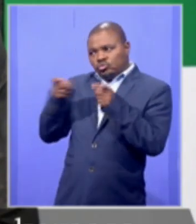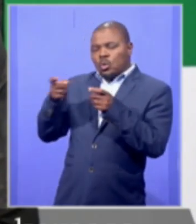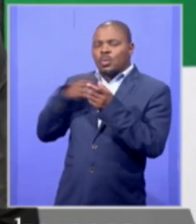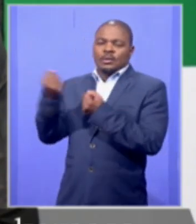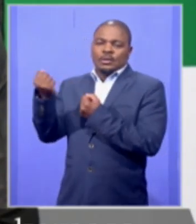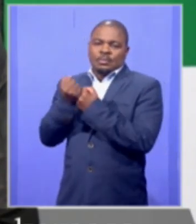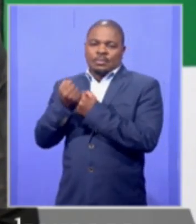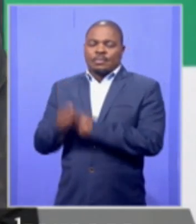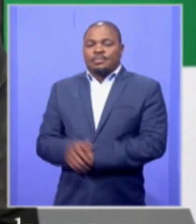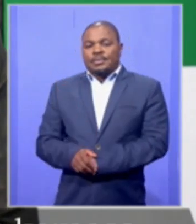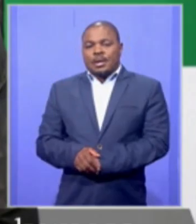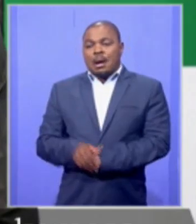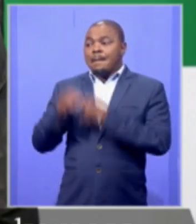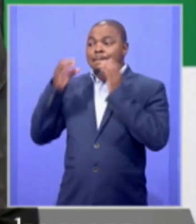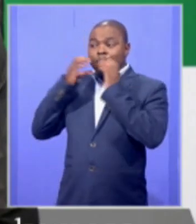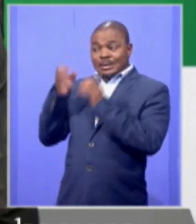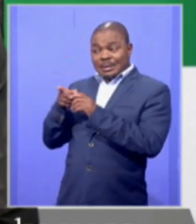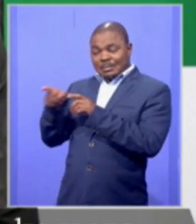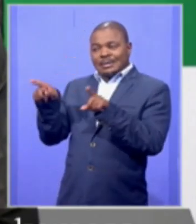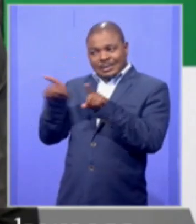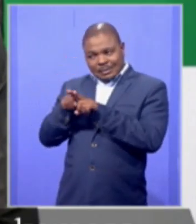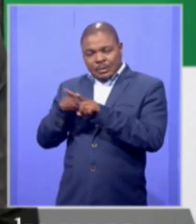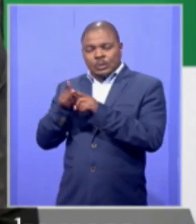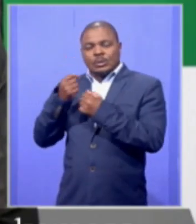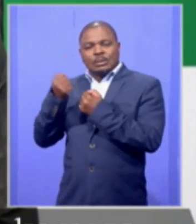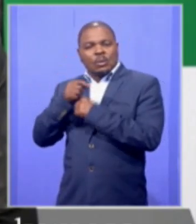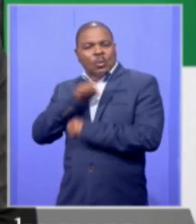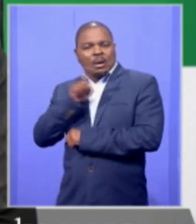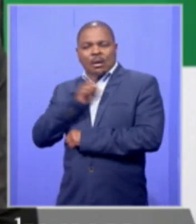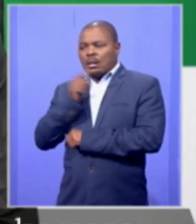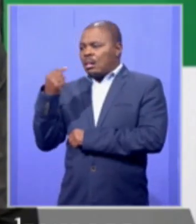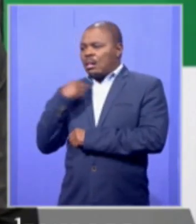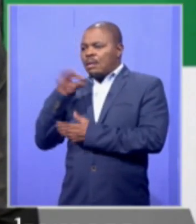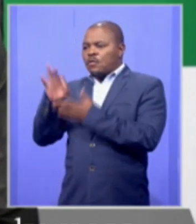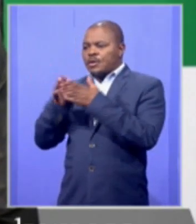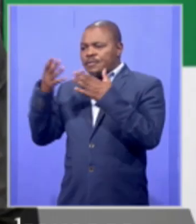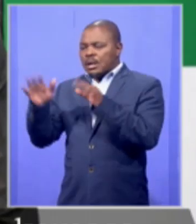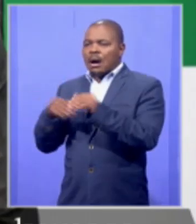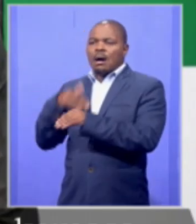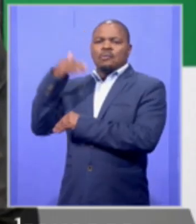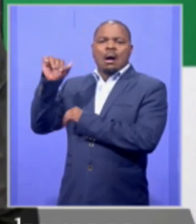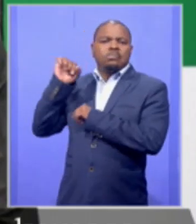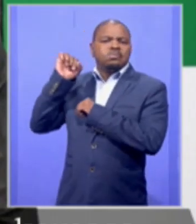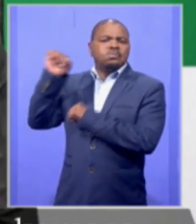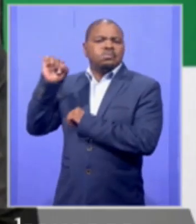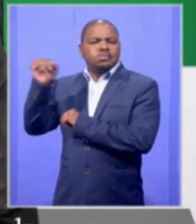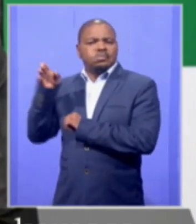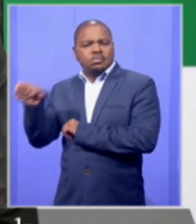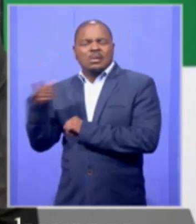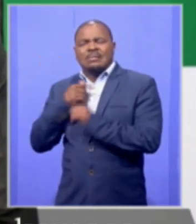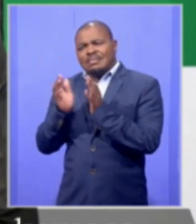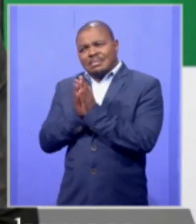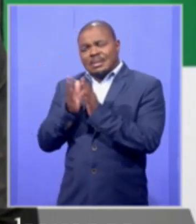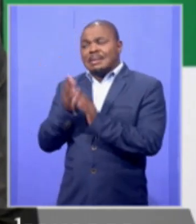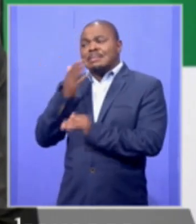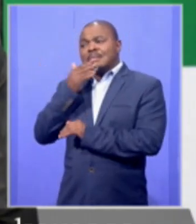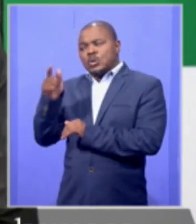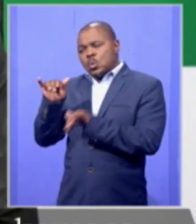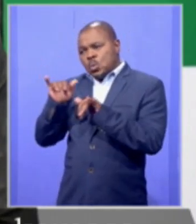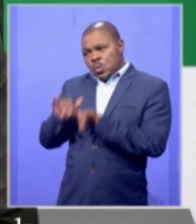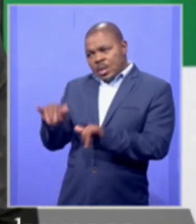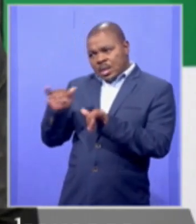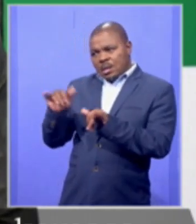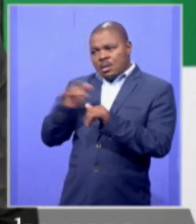in Mozambique following the post-election violent protests. We continue to call for all parties to await the outcomes